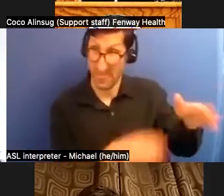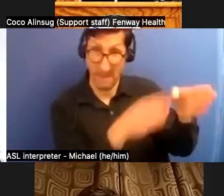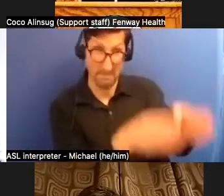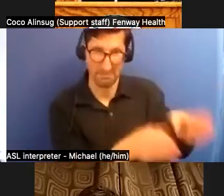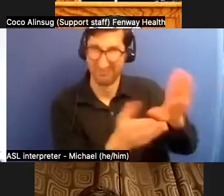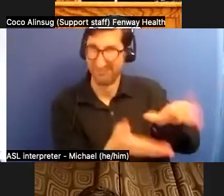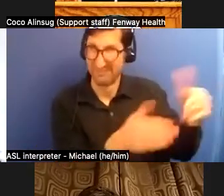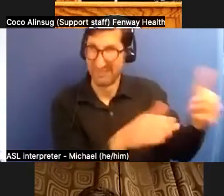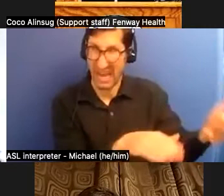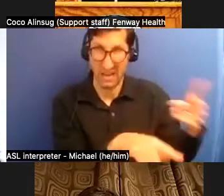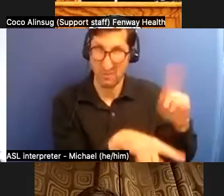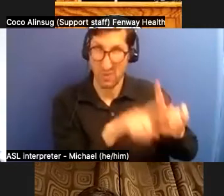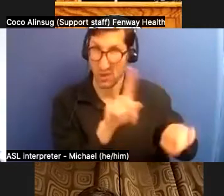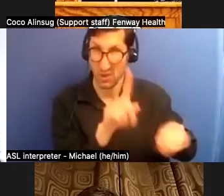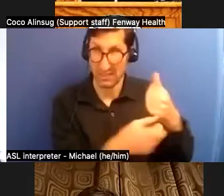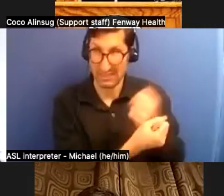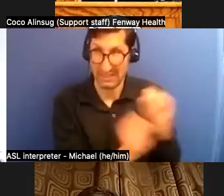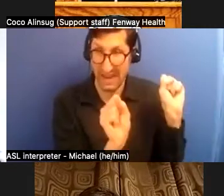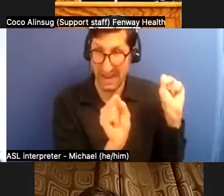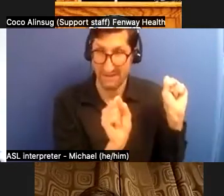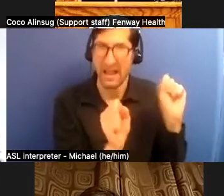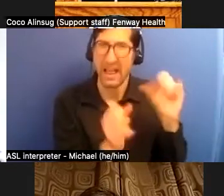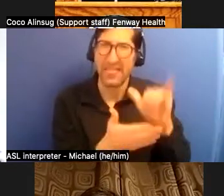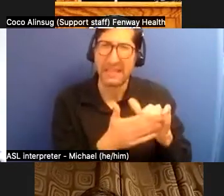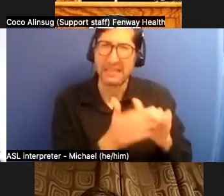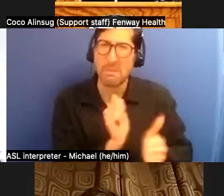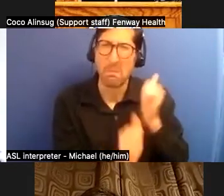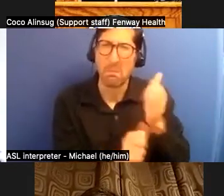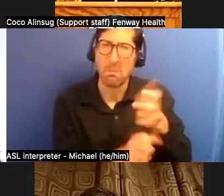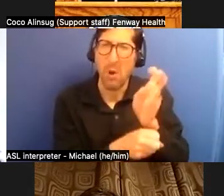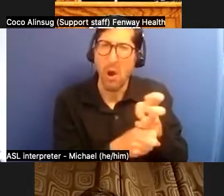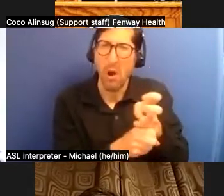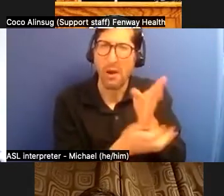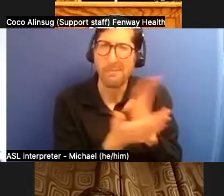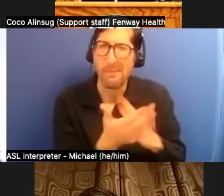it was always one of the hardest parts of the job, where